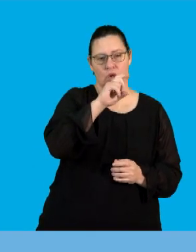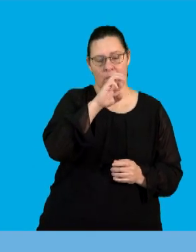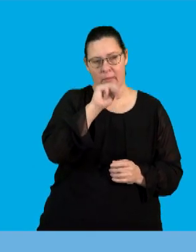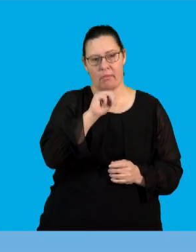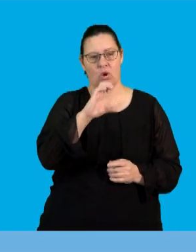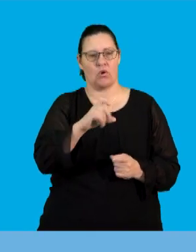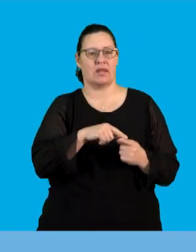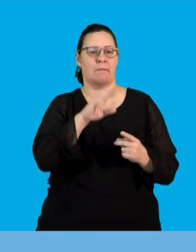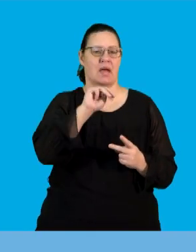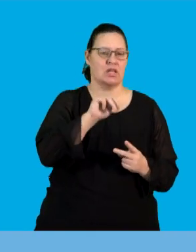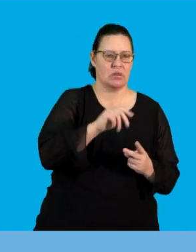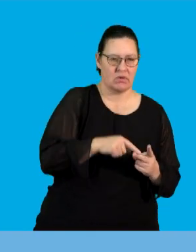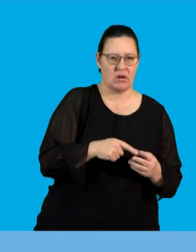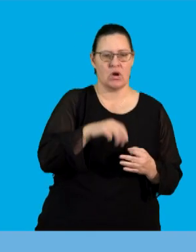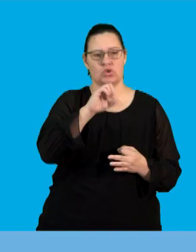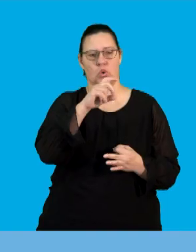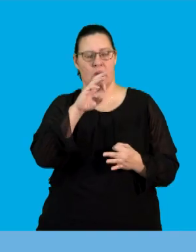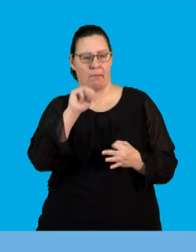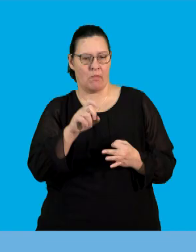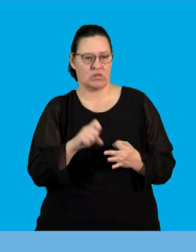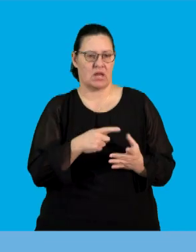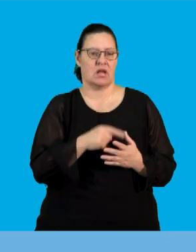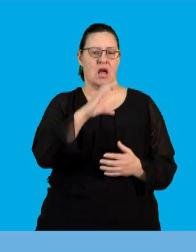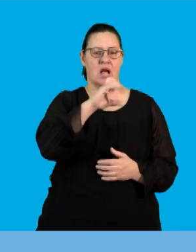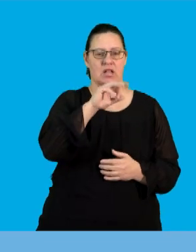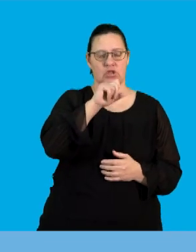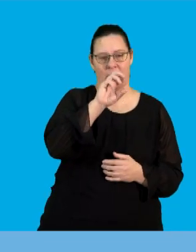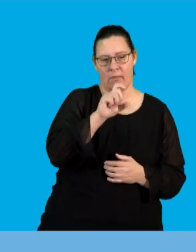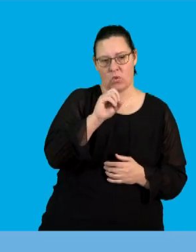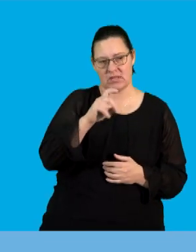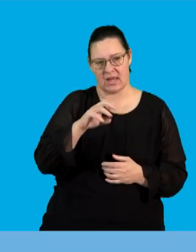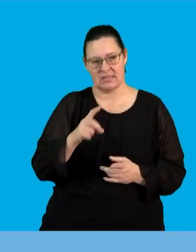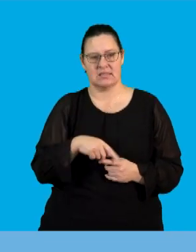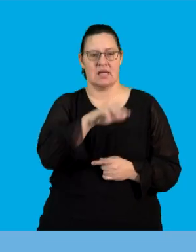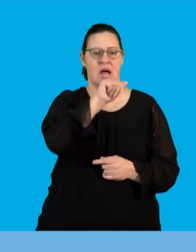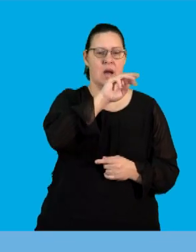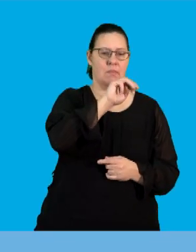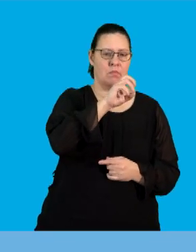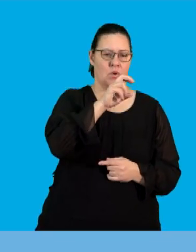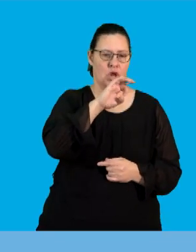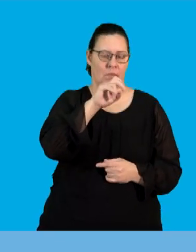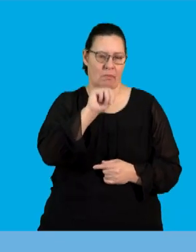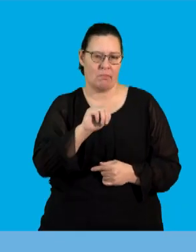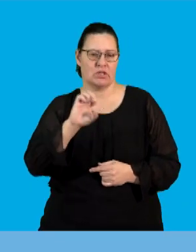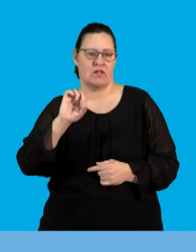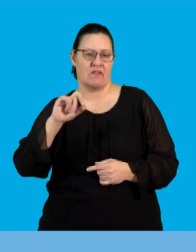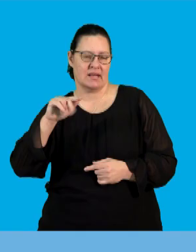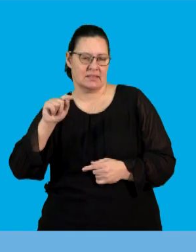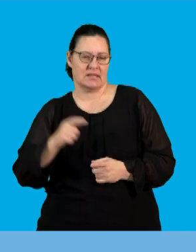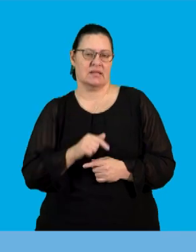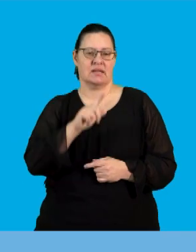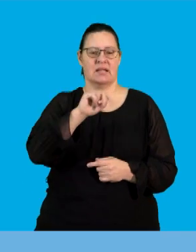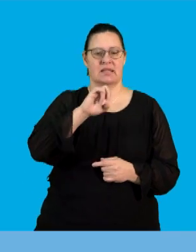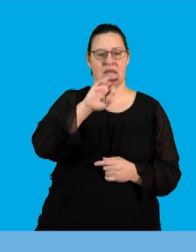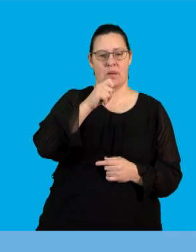oxide, calcium oxide, ammonium sulfate, and lithium oxide. So we need to know which of these names are matching with